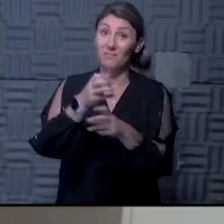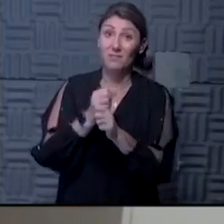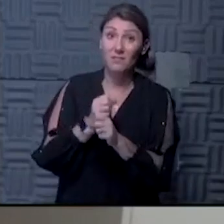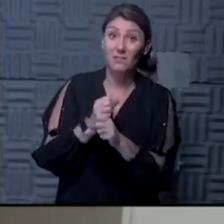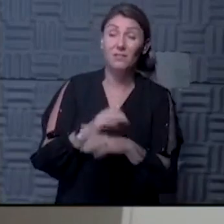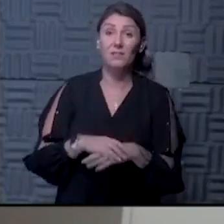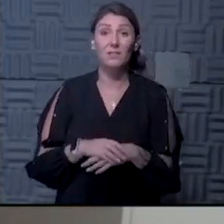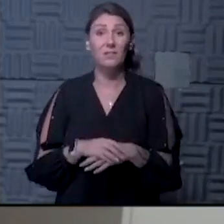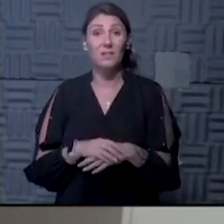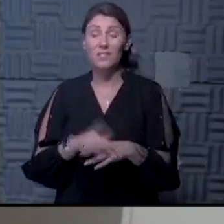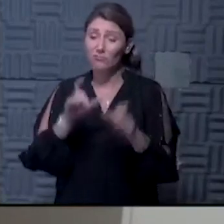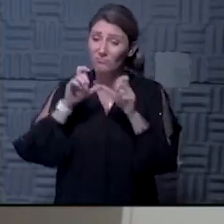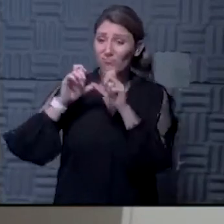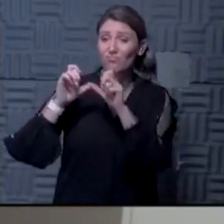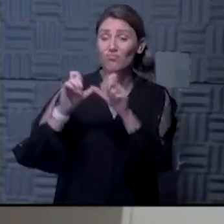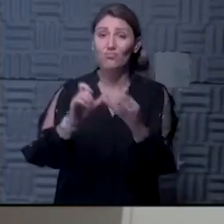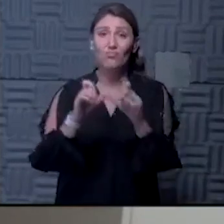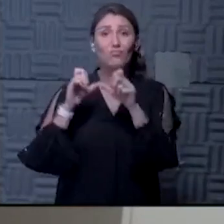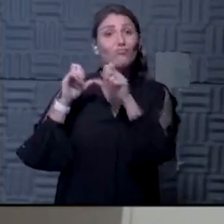It's diligence.